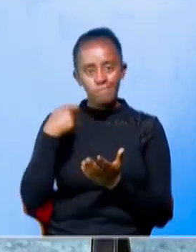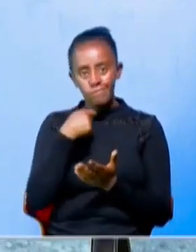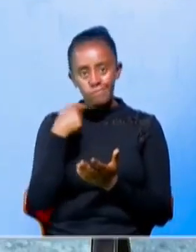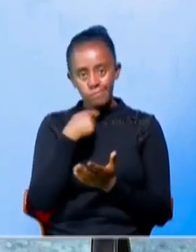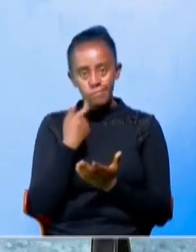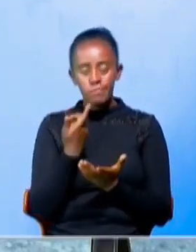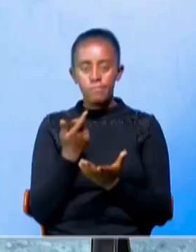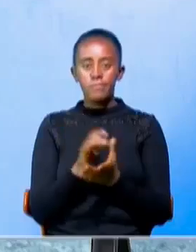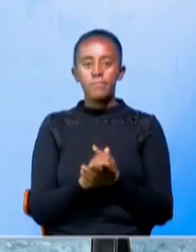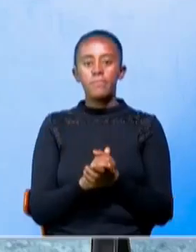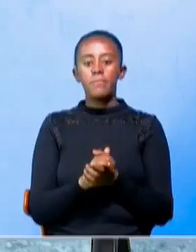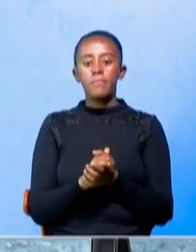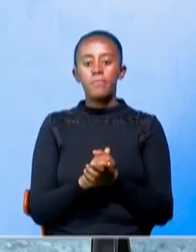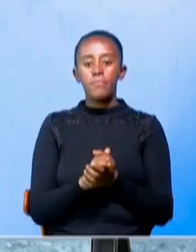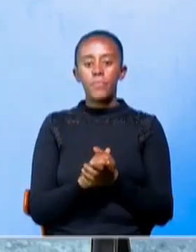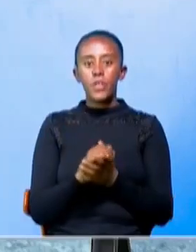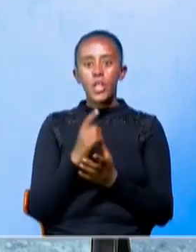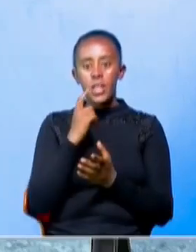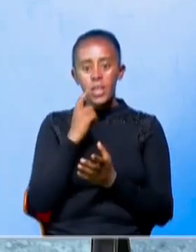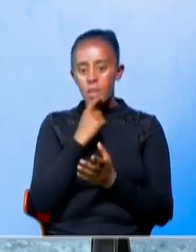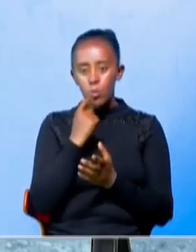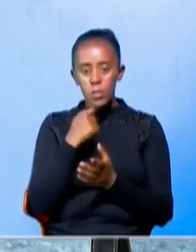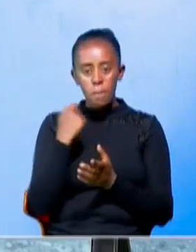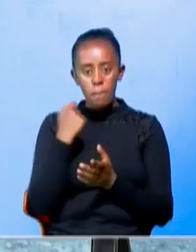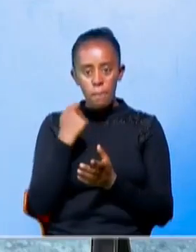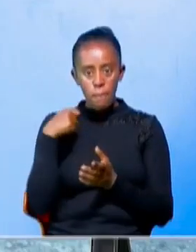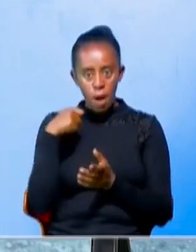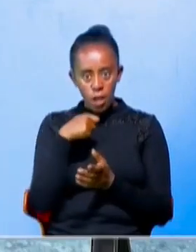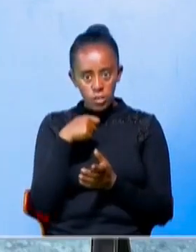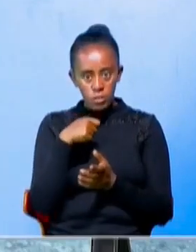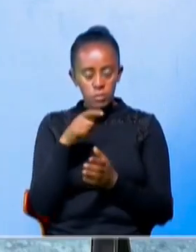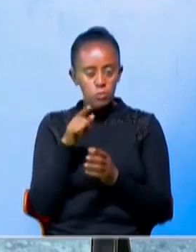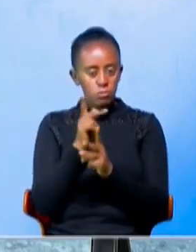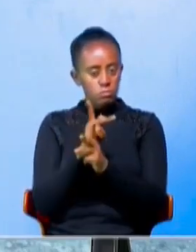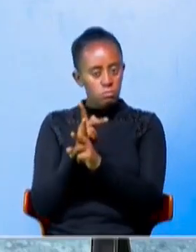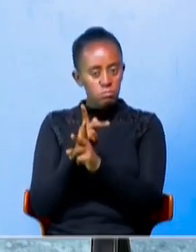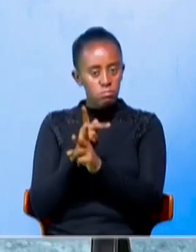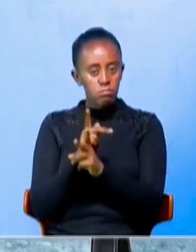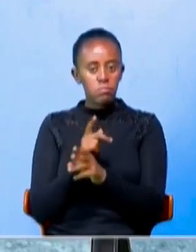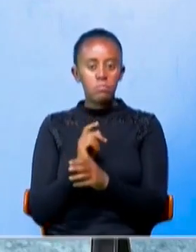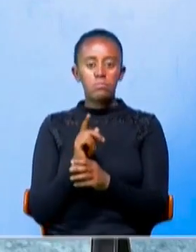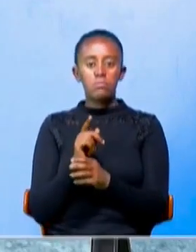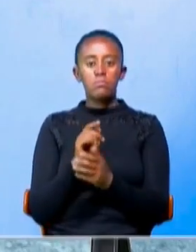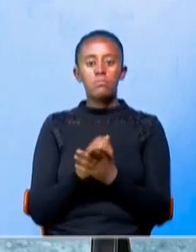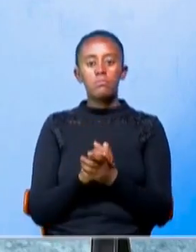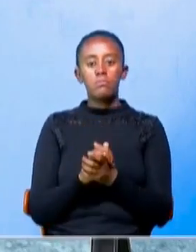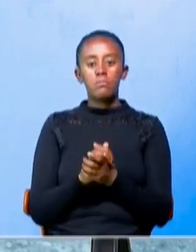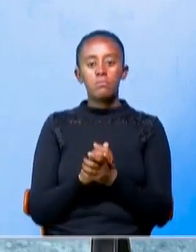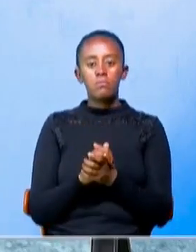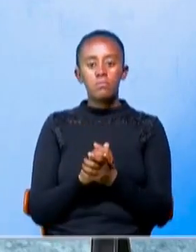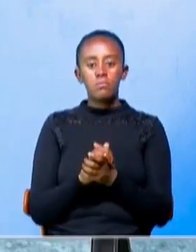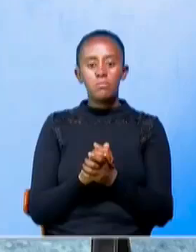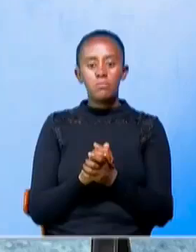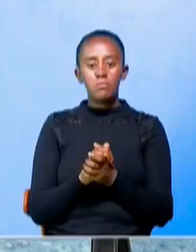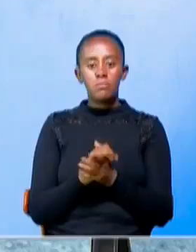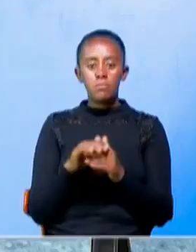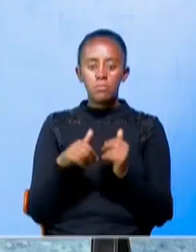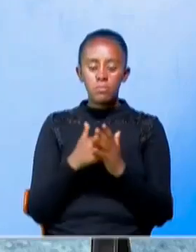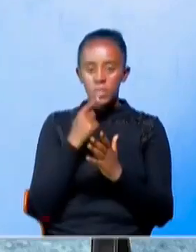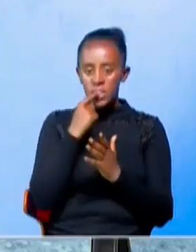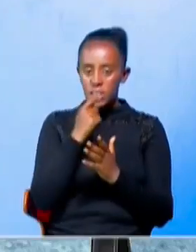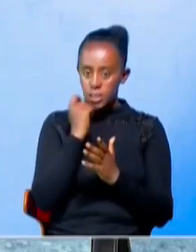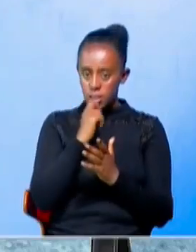brush. Toothbrush. So be careful about your gum. You should clean only your